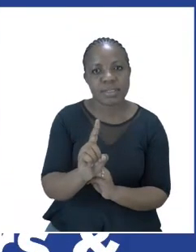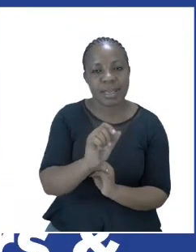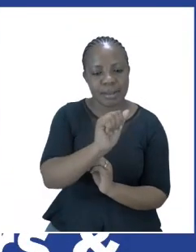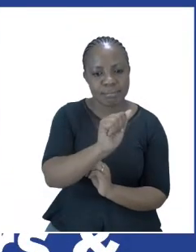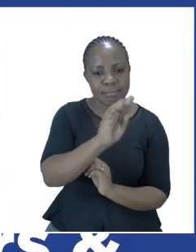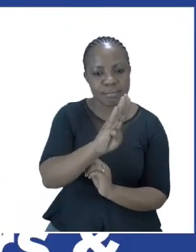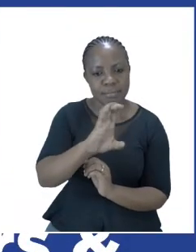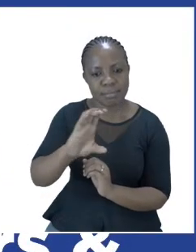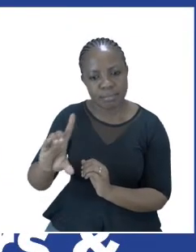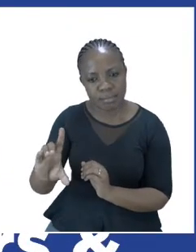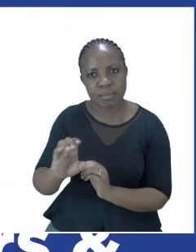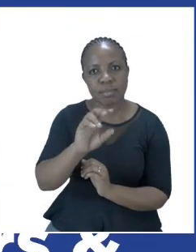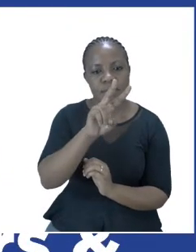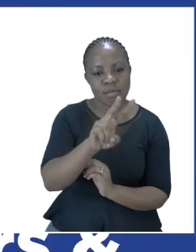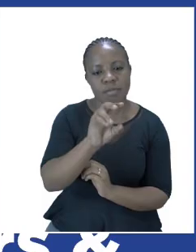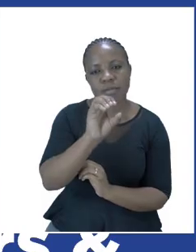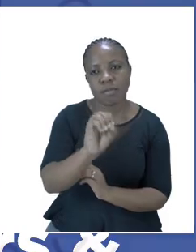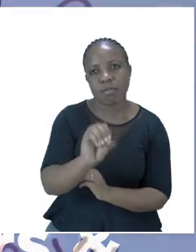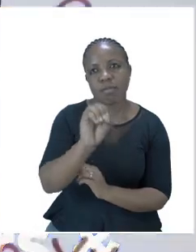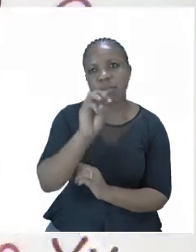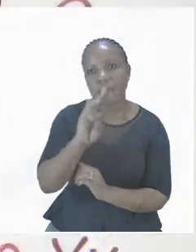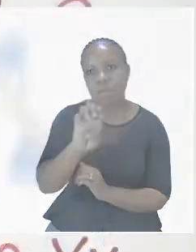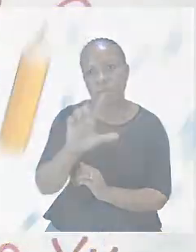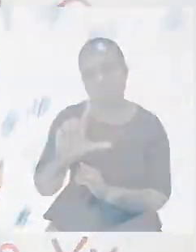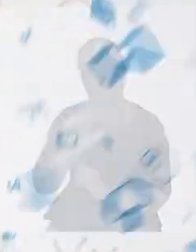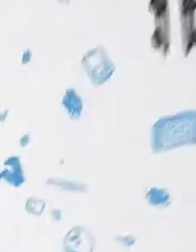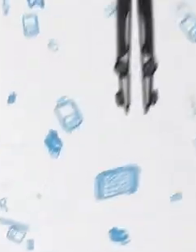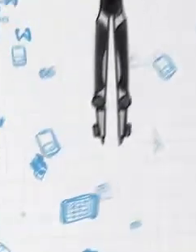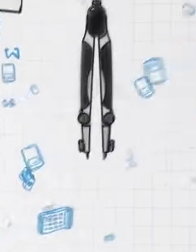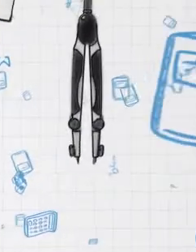letters and vowels.